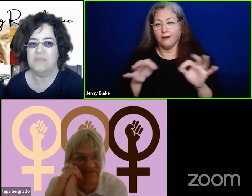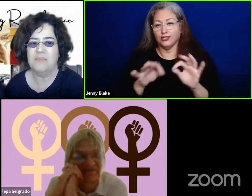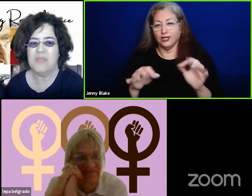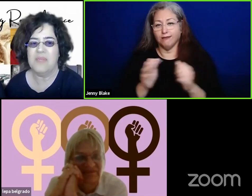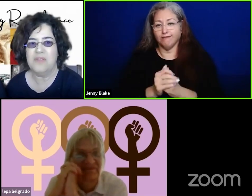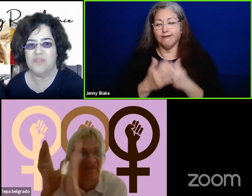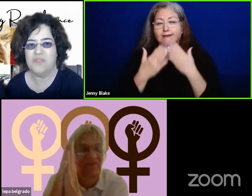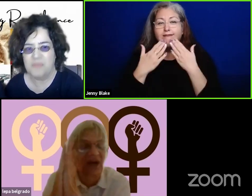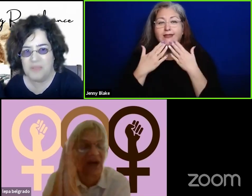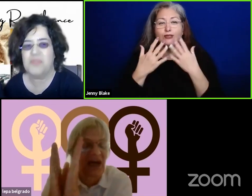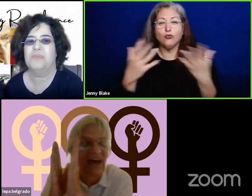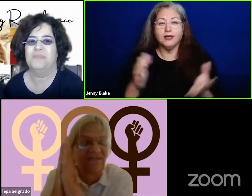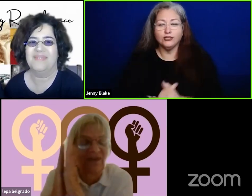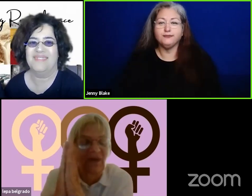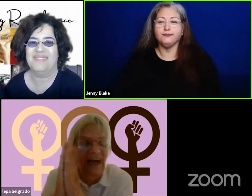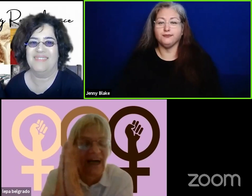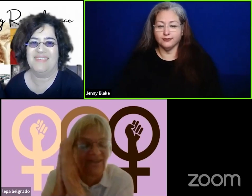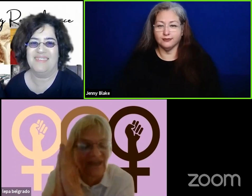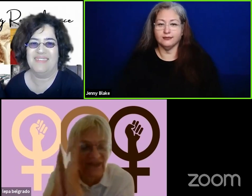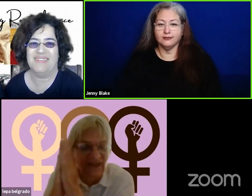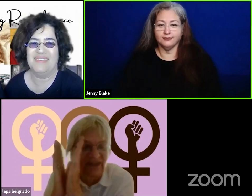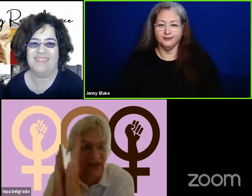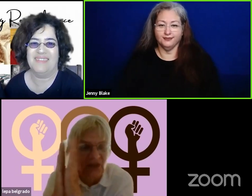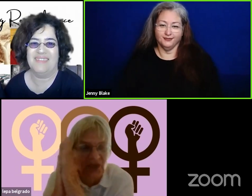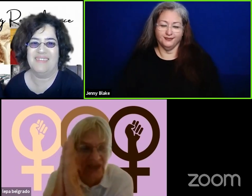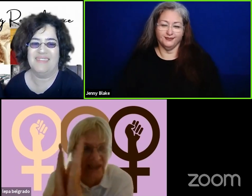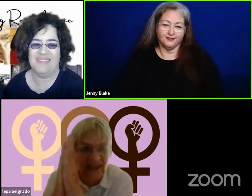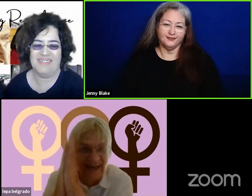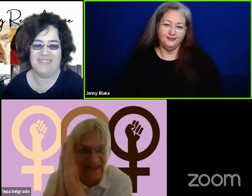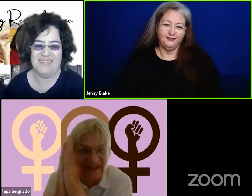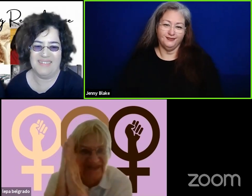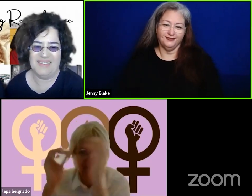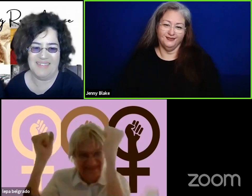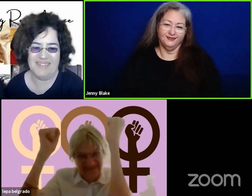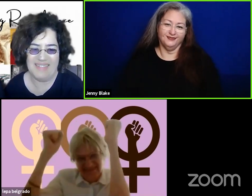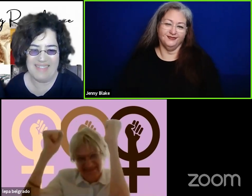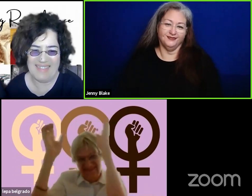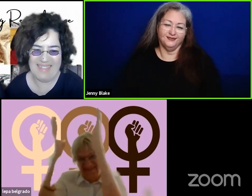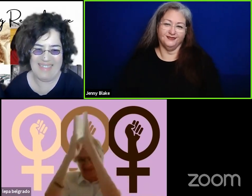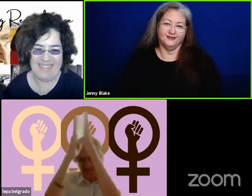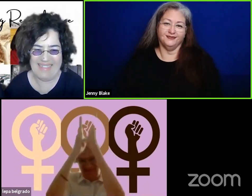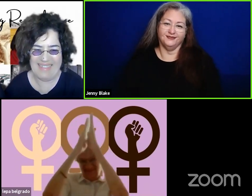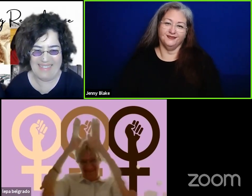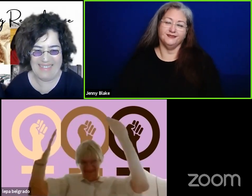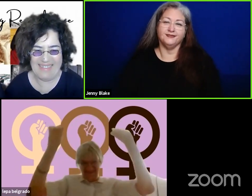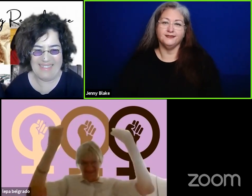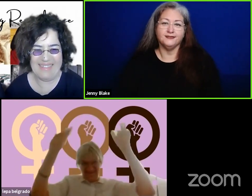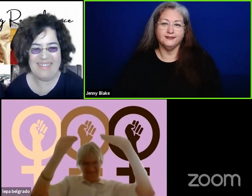Thank you so much. Thank you so much. Oh, bravo. Revolution now.